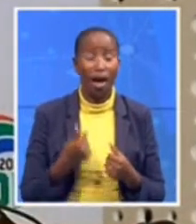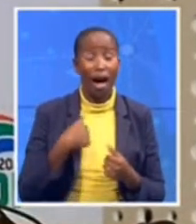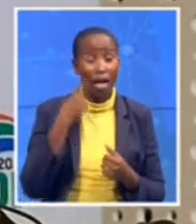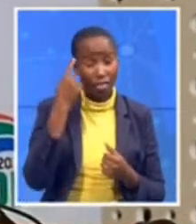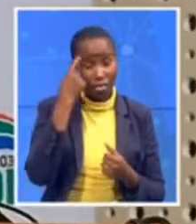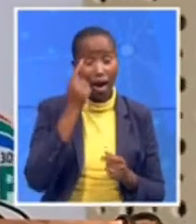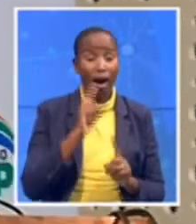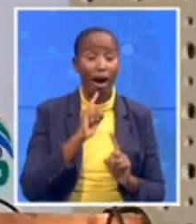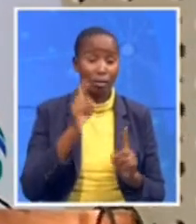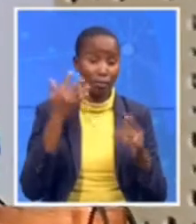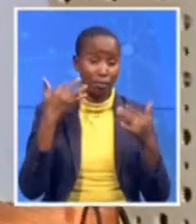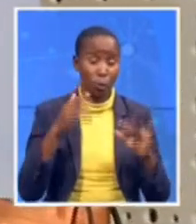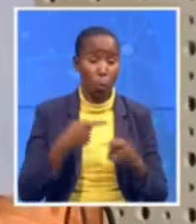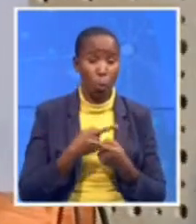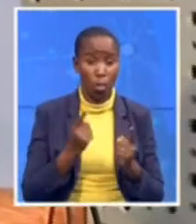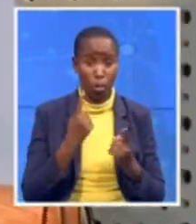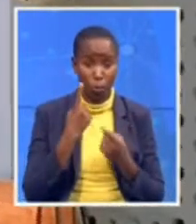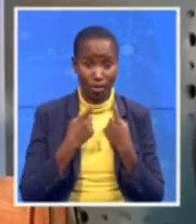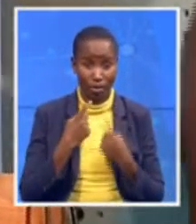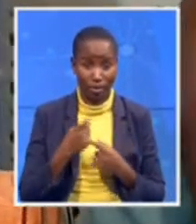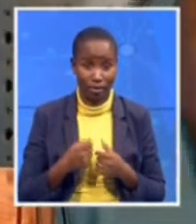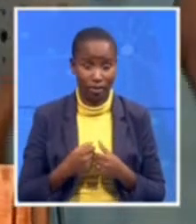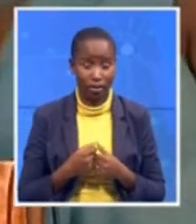If I haven't...